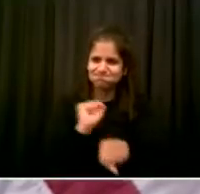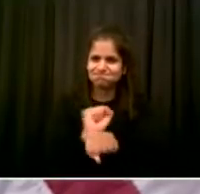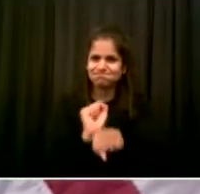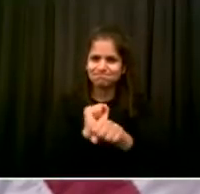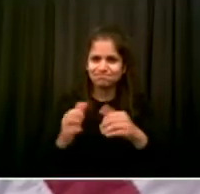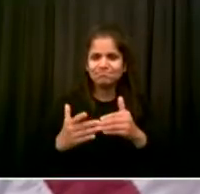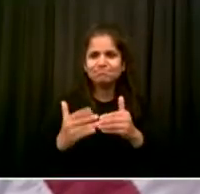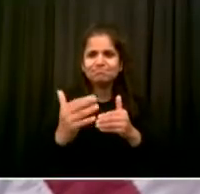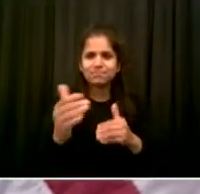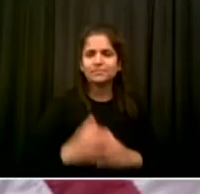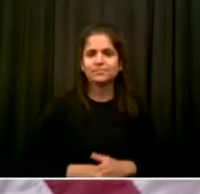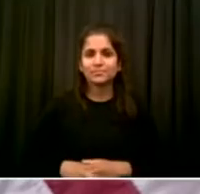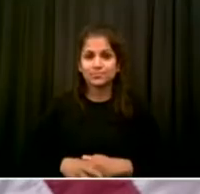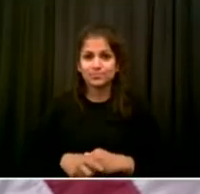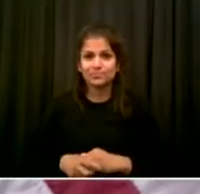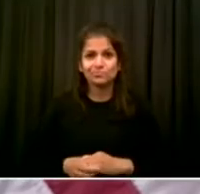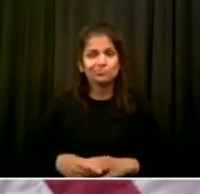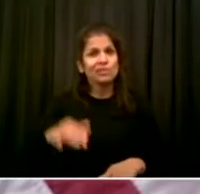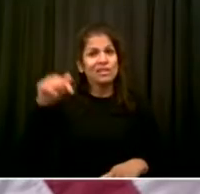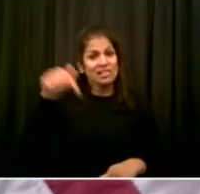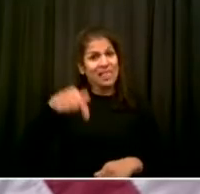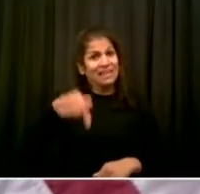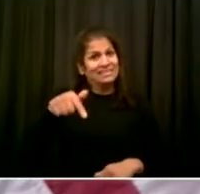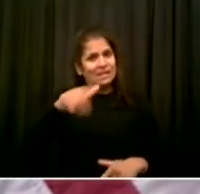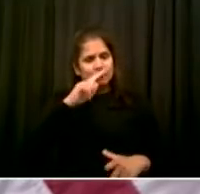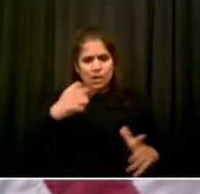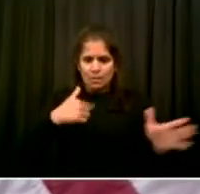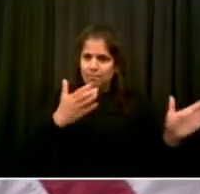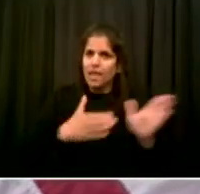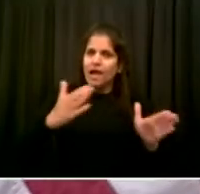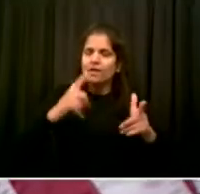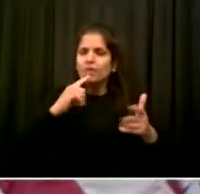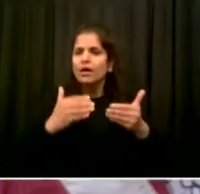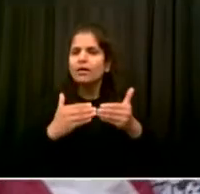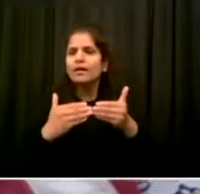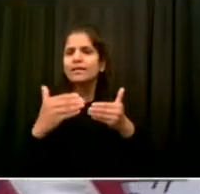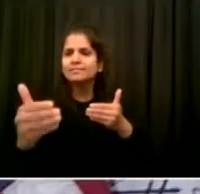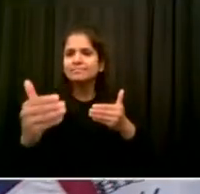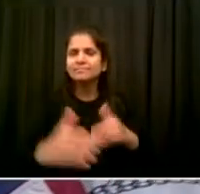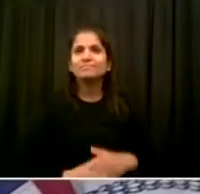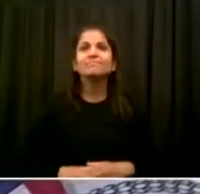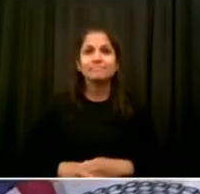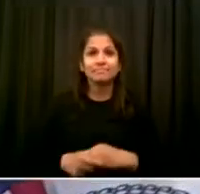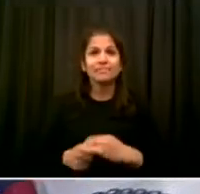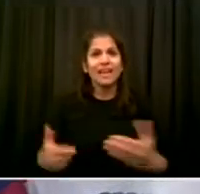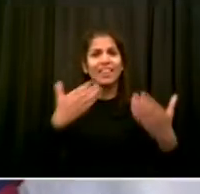So this is how we take the next big step. Thank you, everybody.